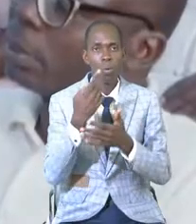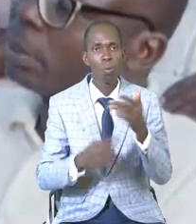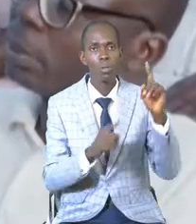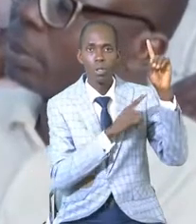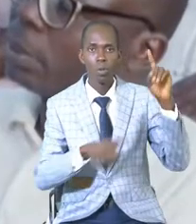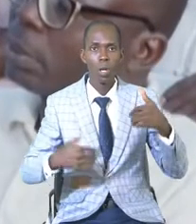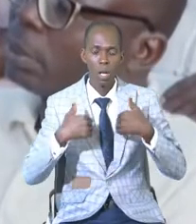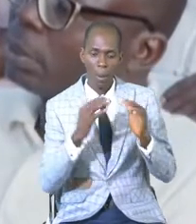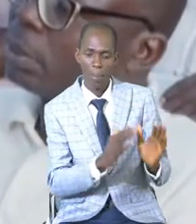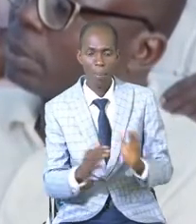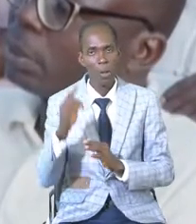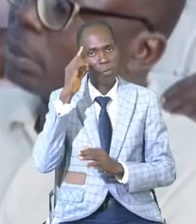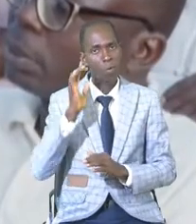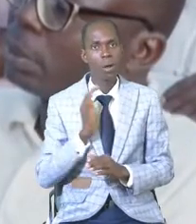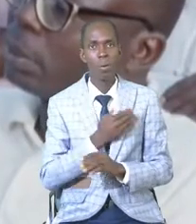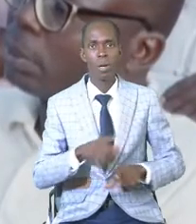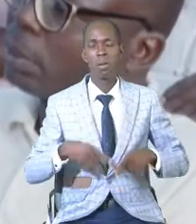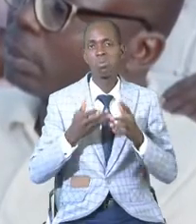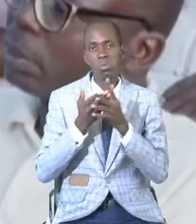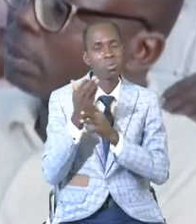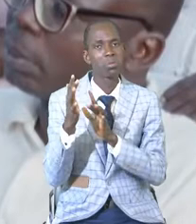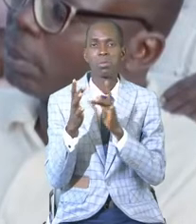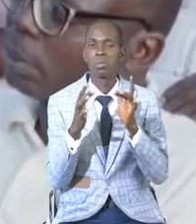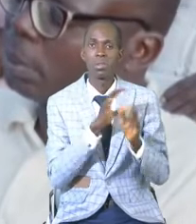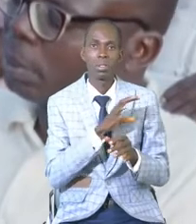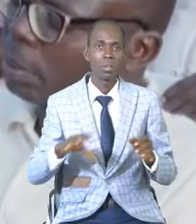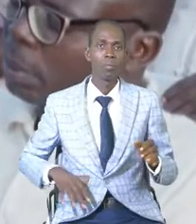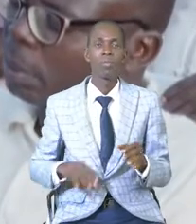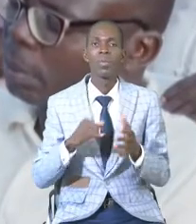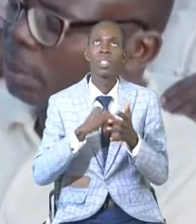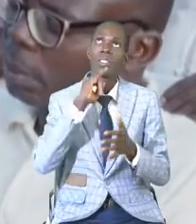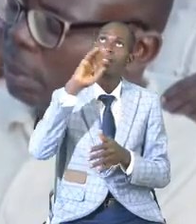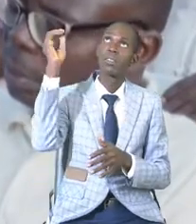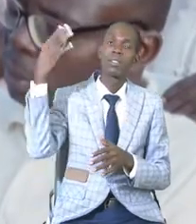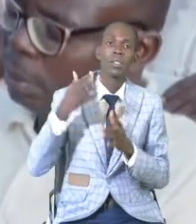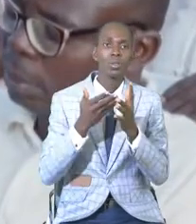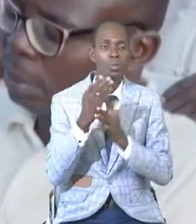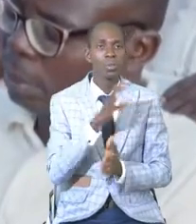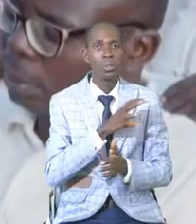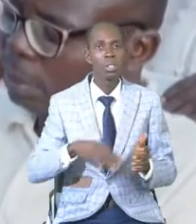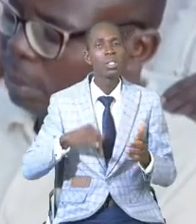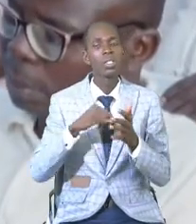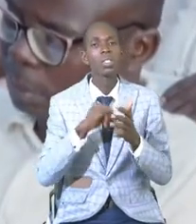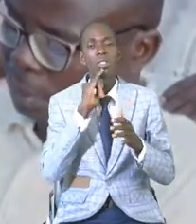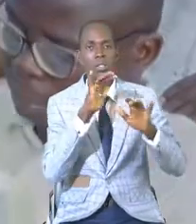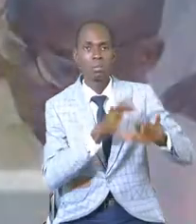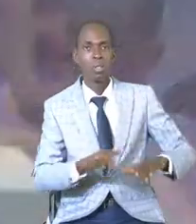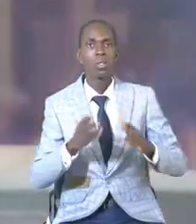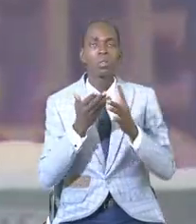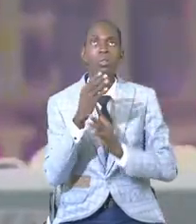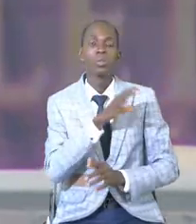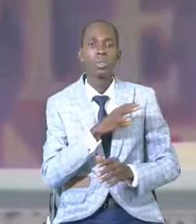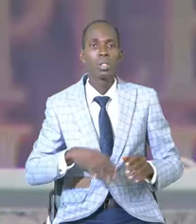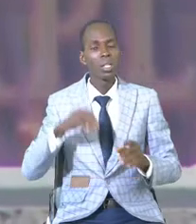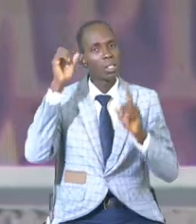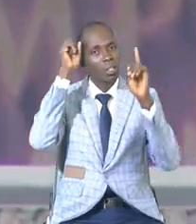our lives. It is through Christ, it's grace. It is through Christ, it's mercy. It is through Christ, it's love. It is through